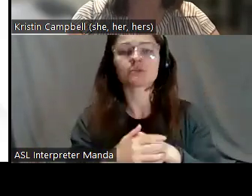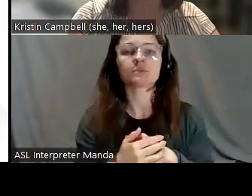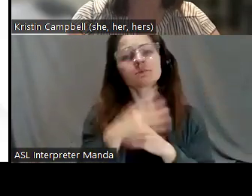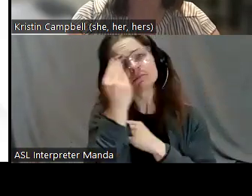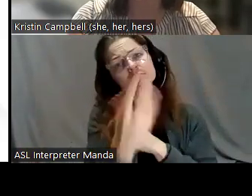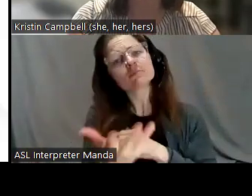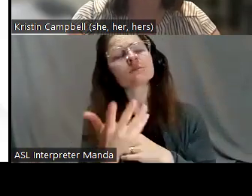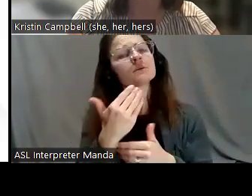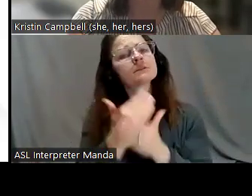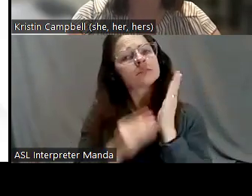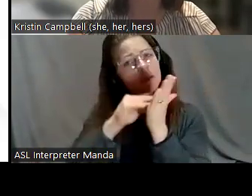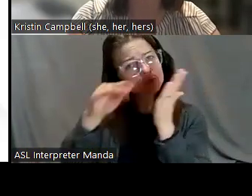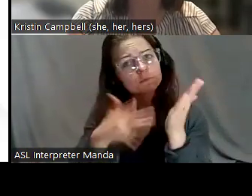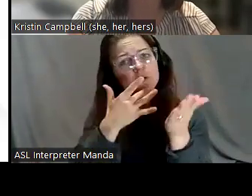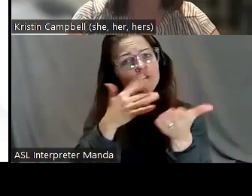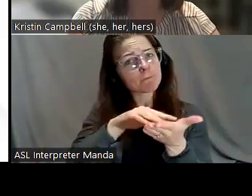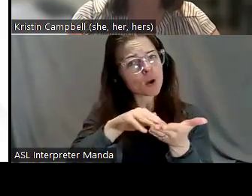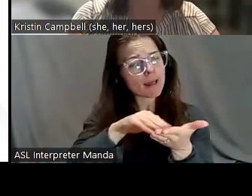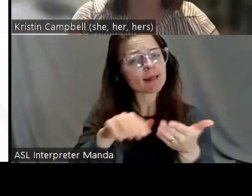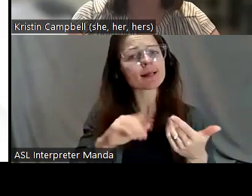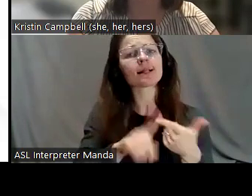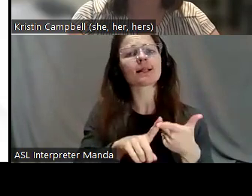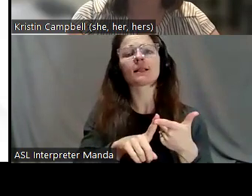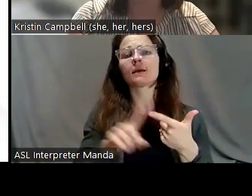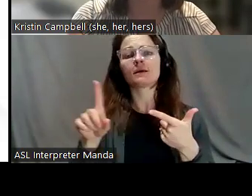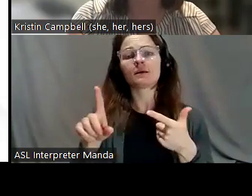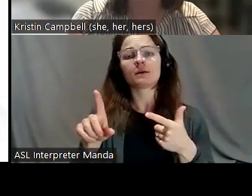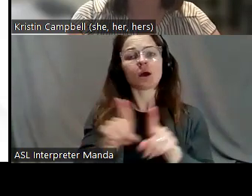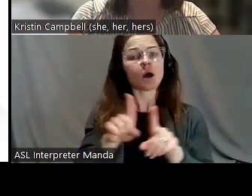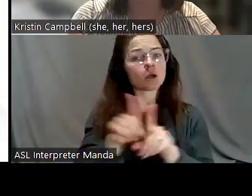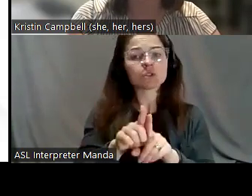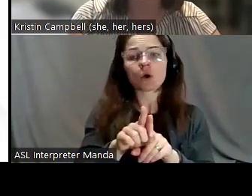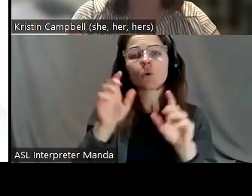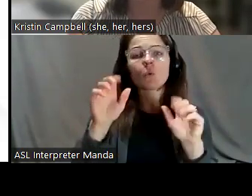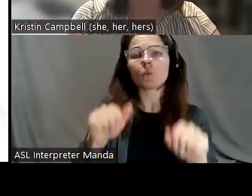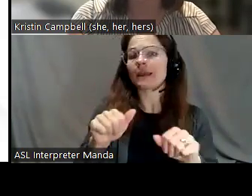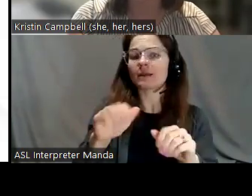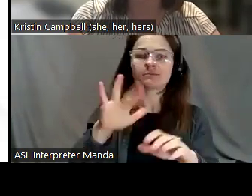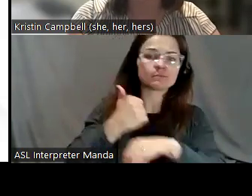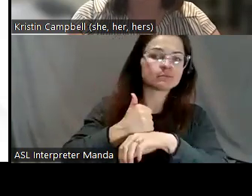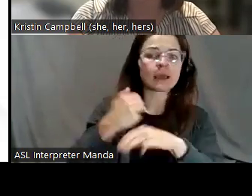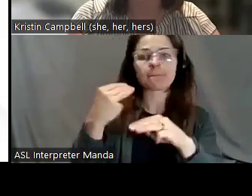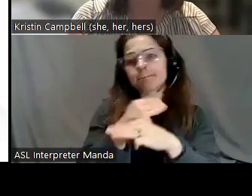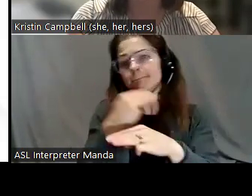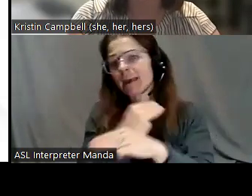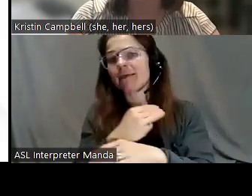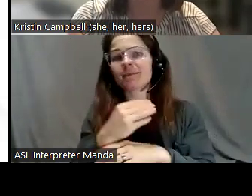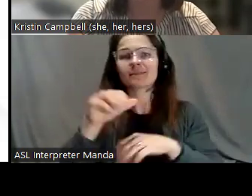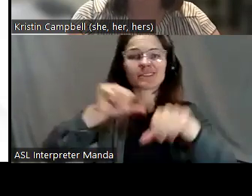access in Braille. We also have 3D printer to make content, mathematic and scientific